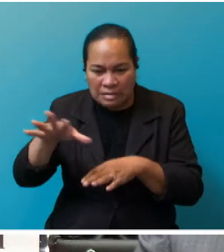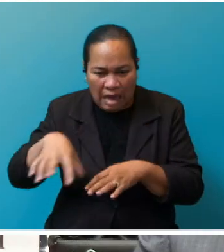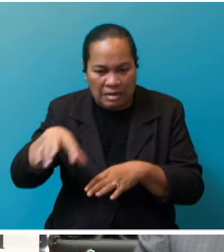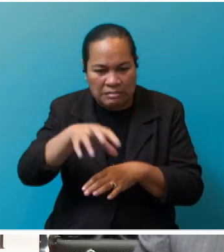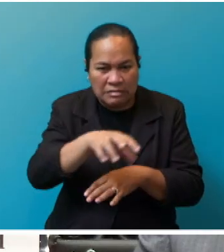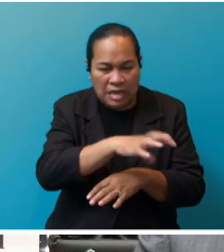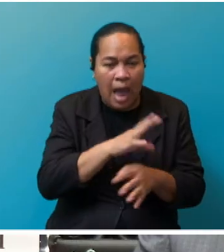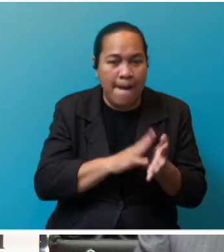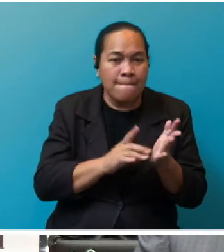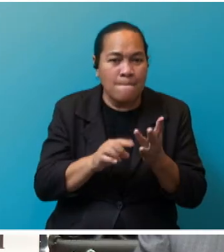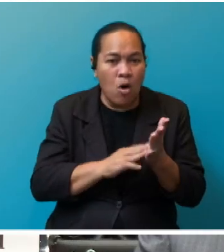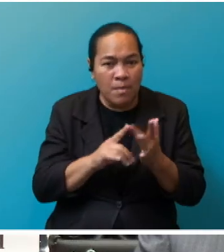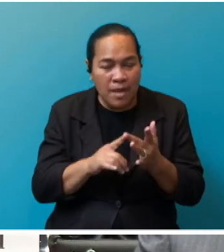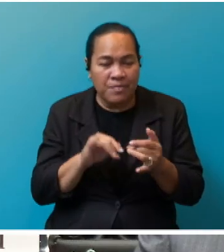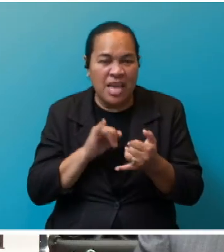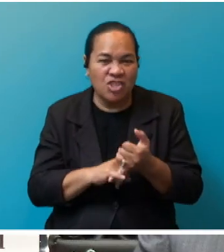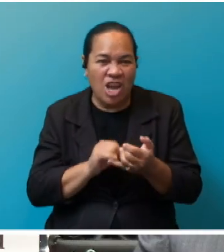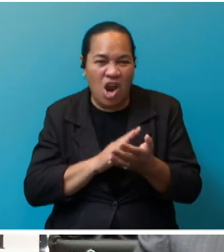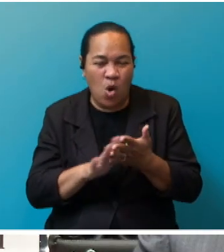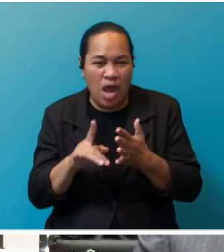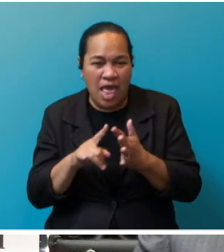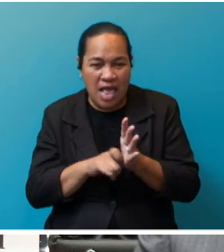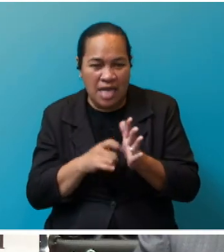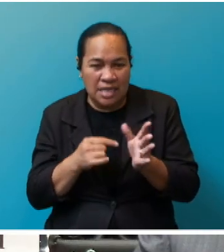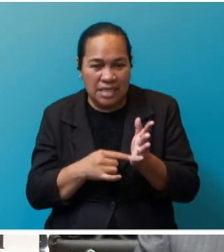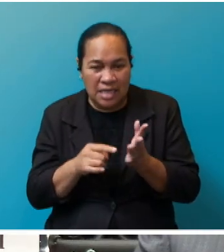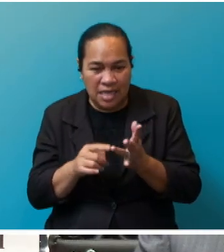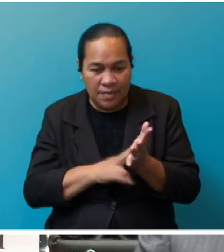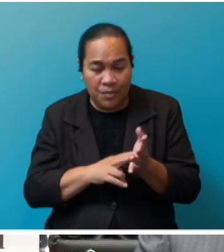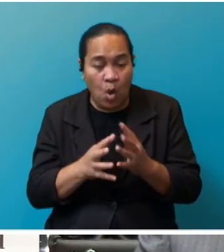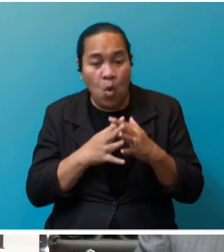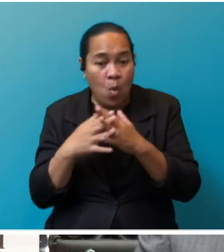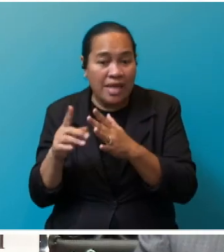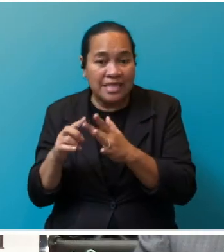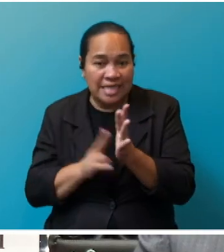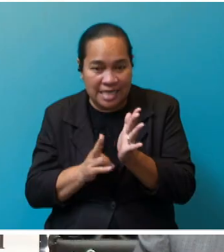Momi, Sheraton, Westin, and Sheraton Tokuriki.